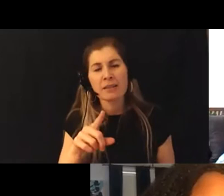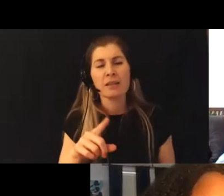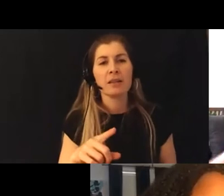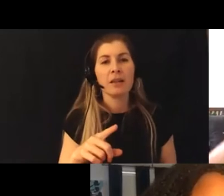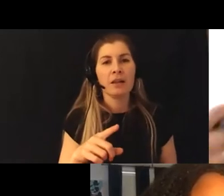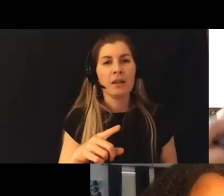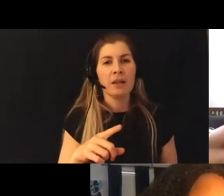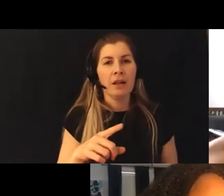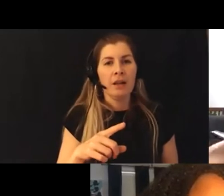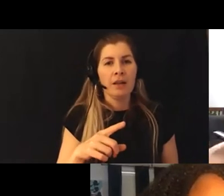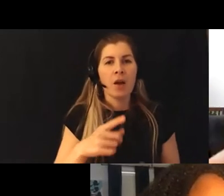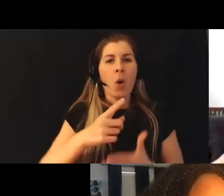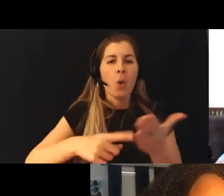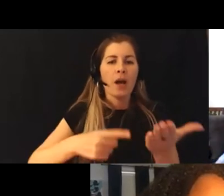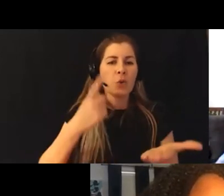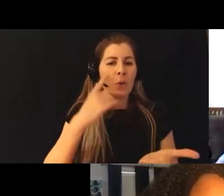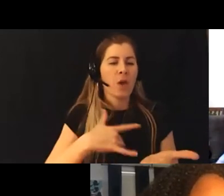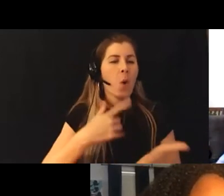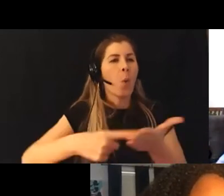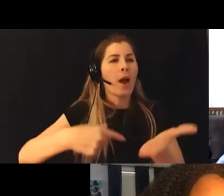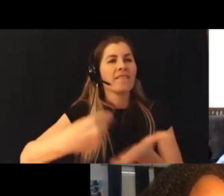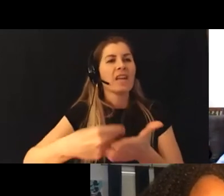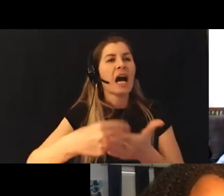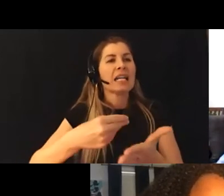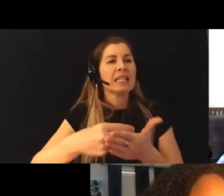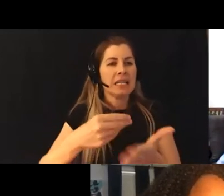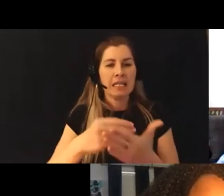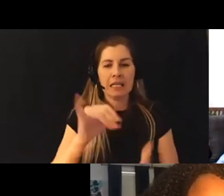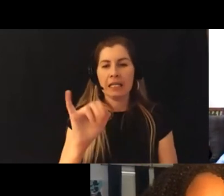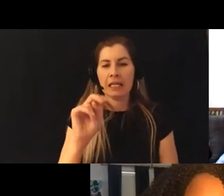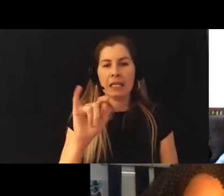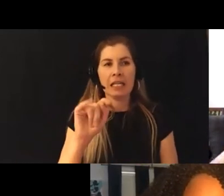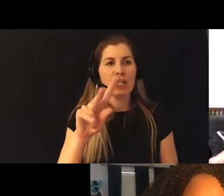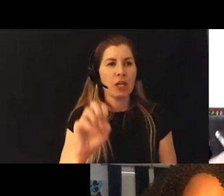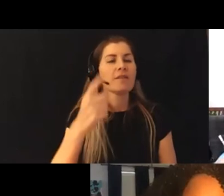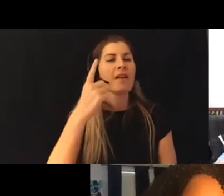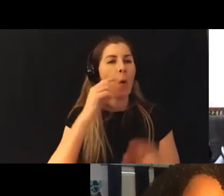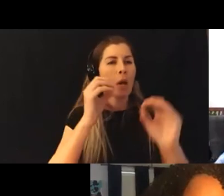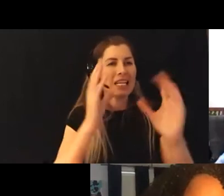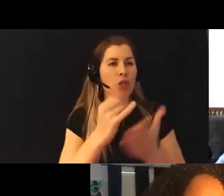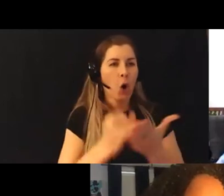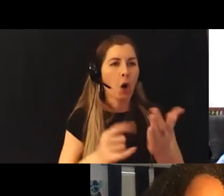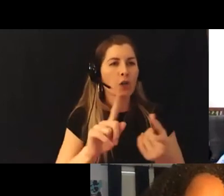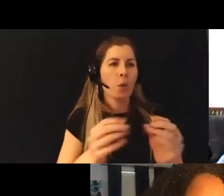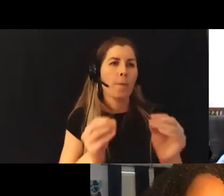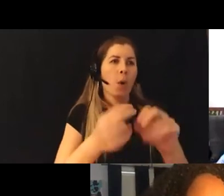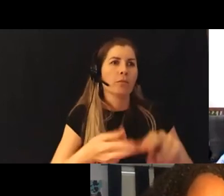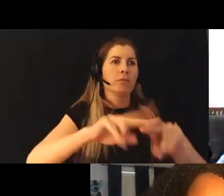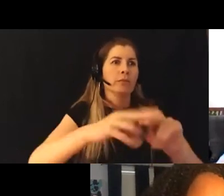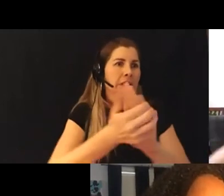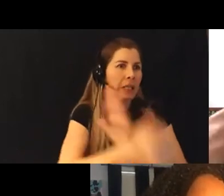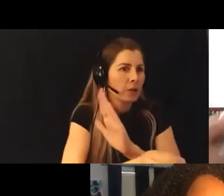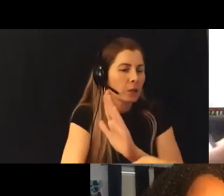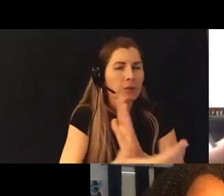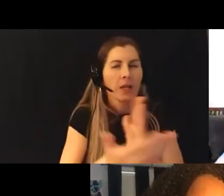what funding initiatives are available for teaching artists to build capacity? You know, how are they taking